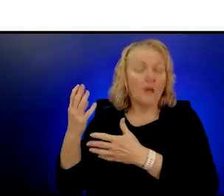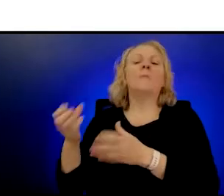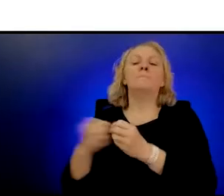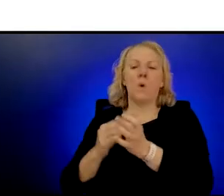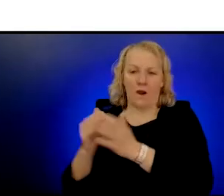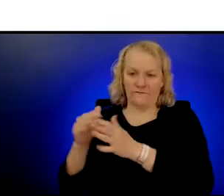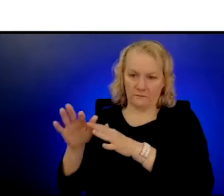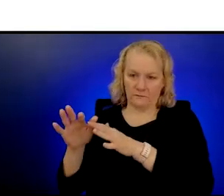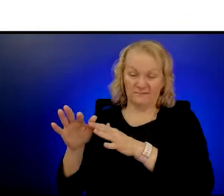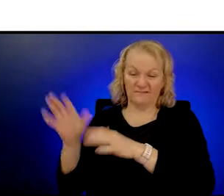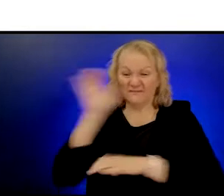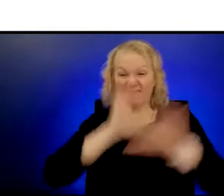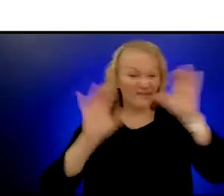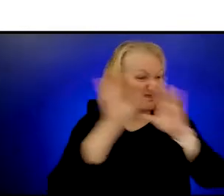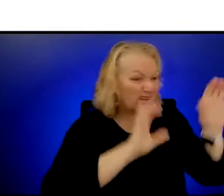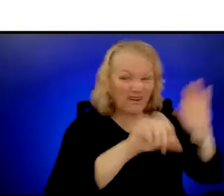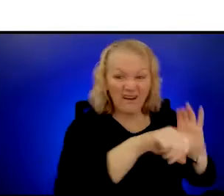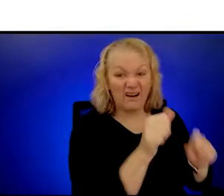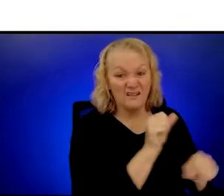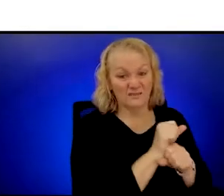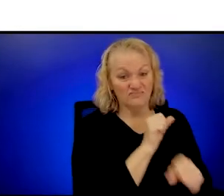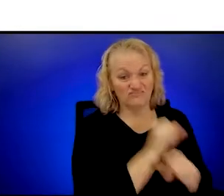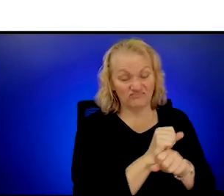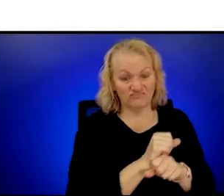likely to search for a job elsewhere.